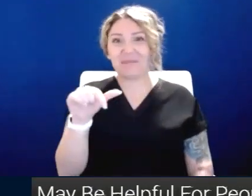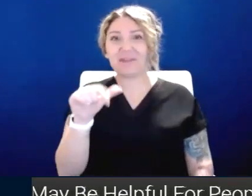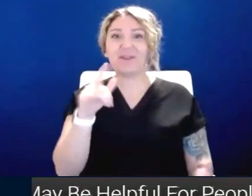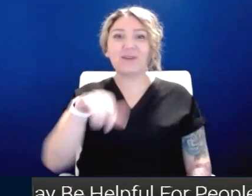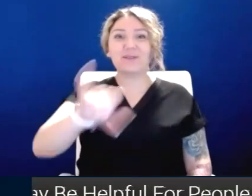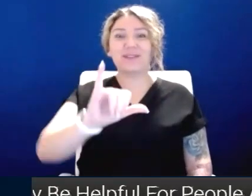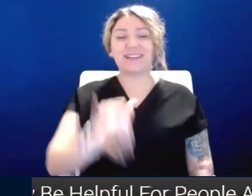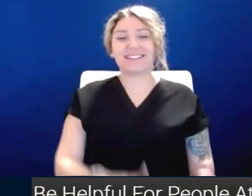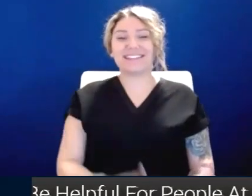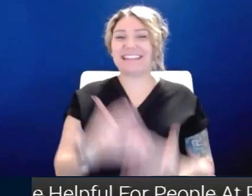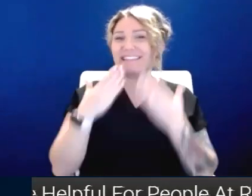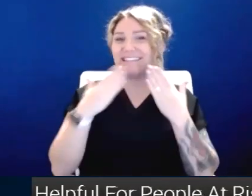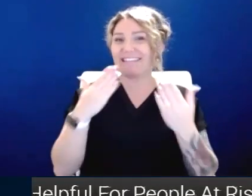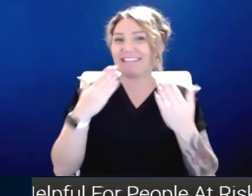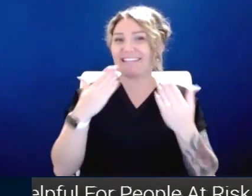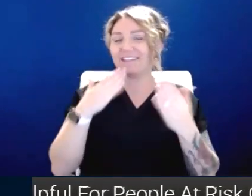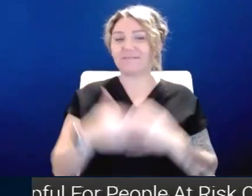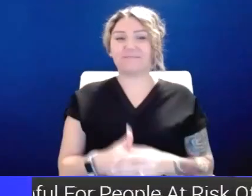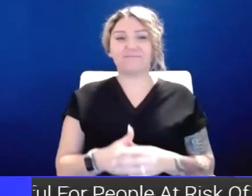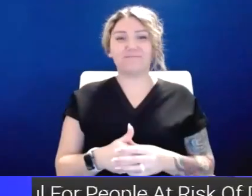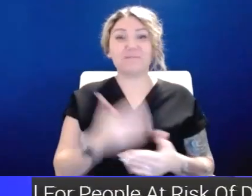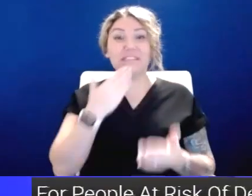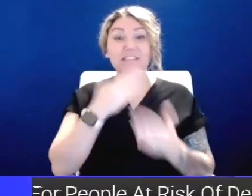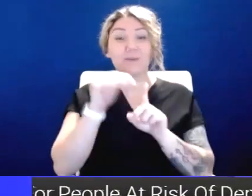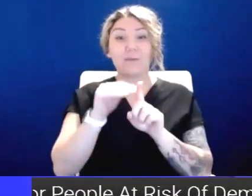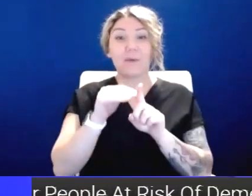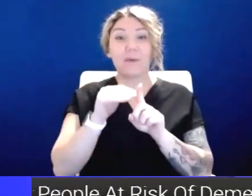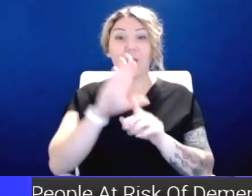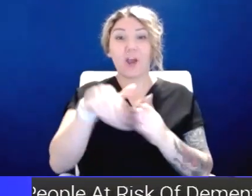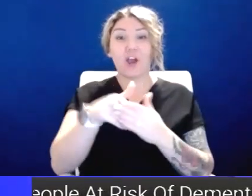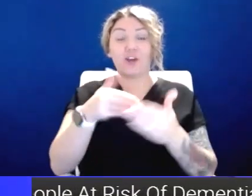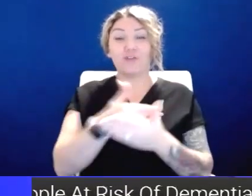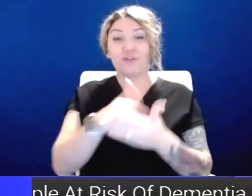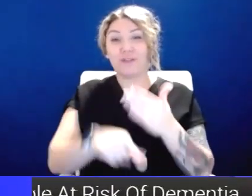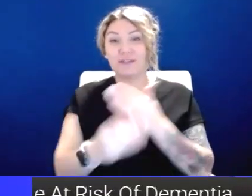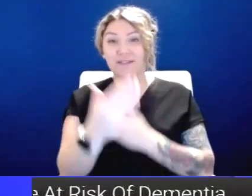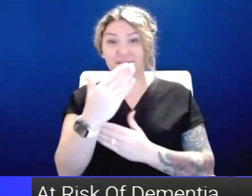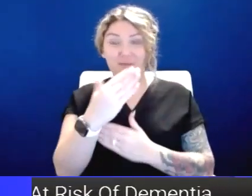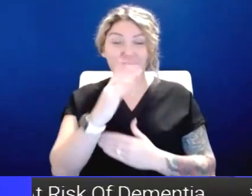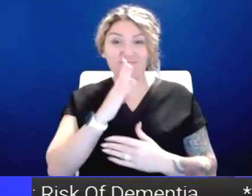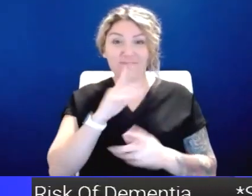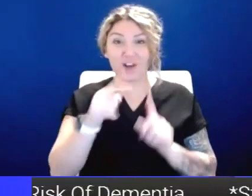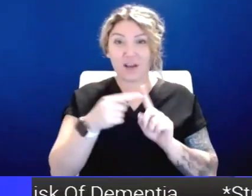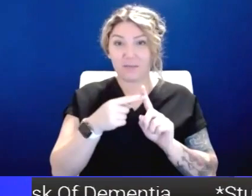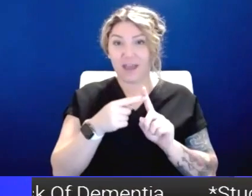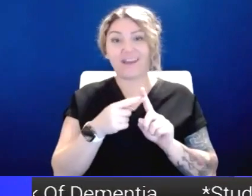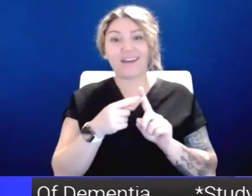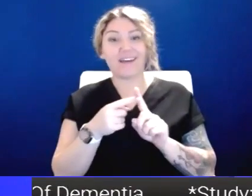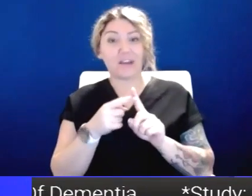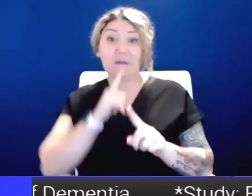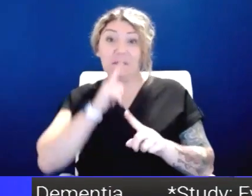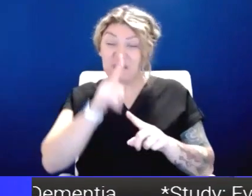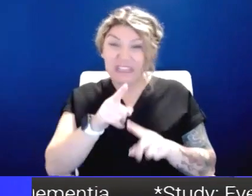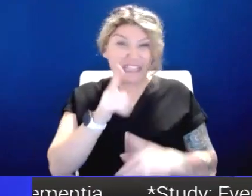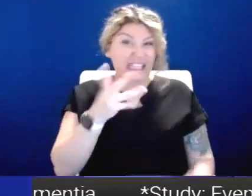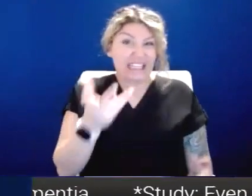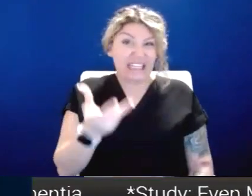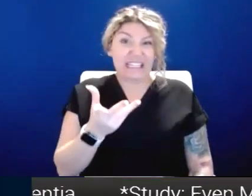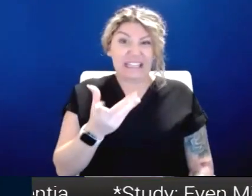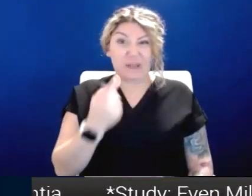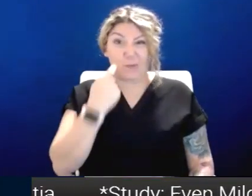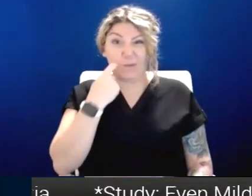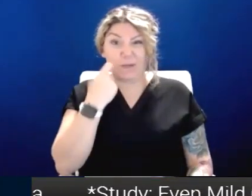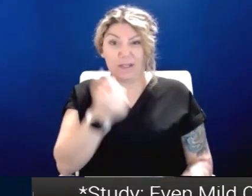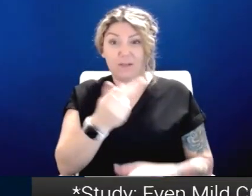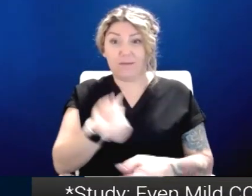right, thanks for that. Good reminder. Okay, all new this morning. We have been talking about this really for the last couple of years, and in the